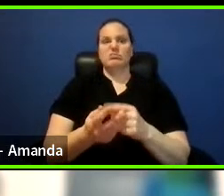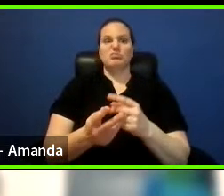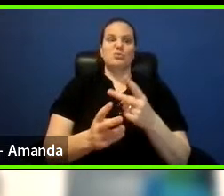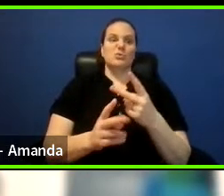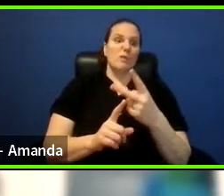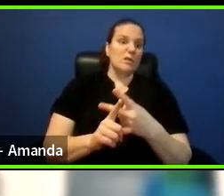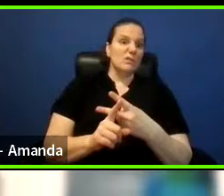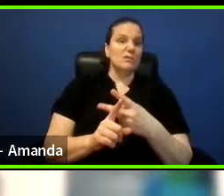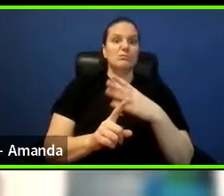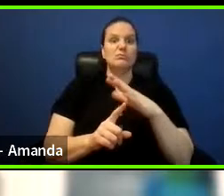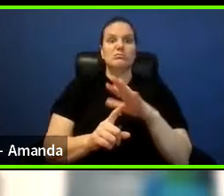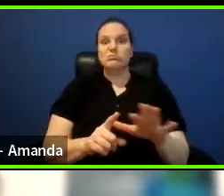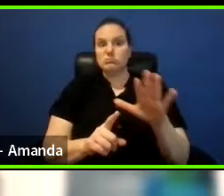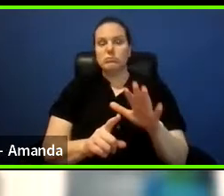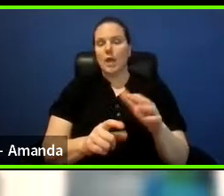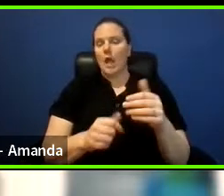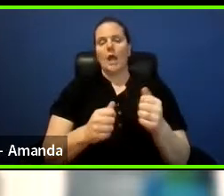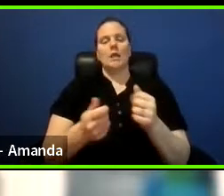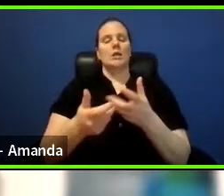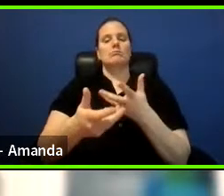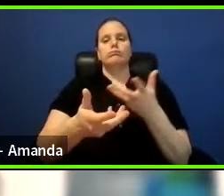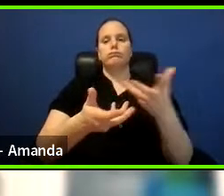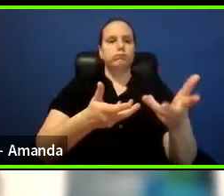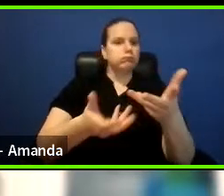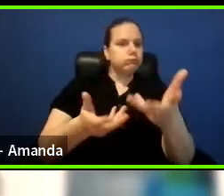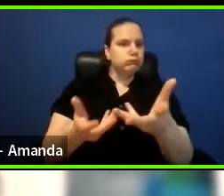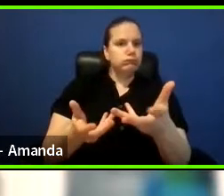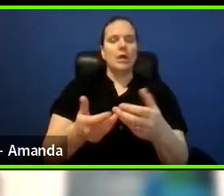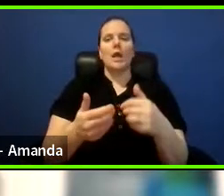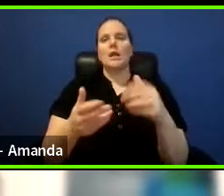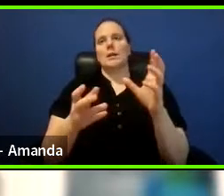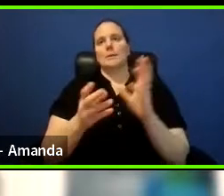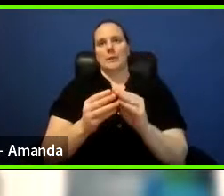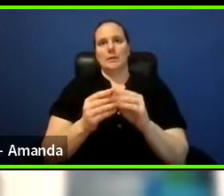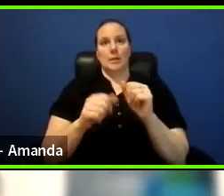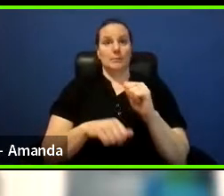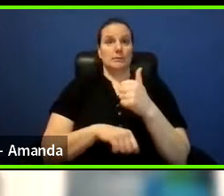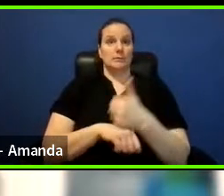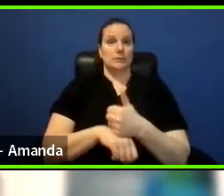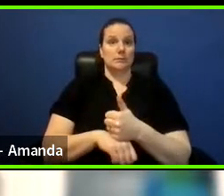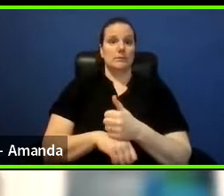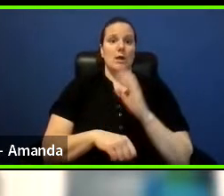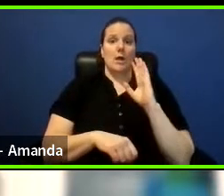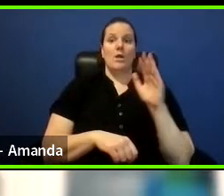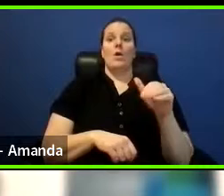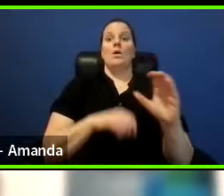So any interaction or any of those meetings that can be set up, I know that our